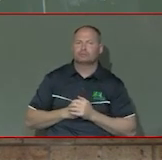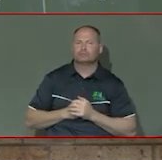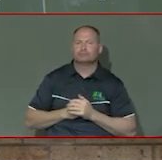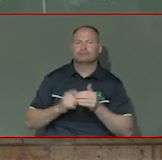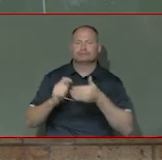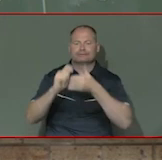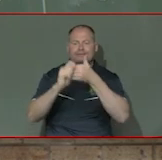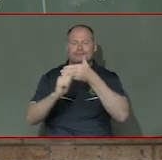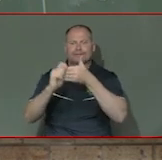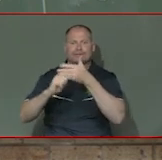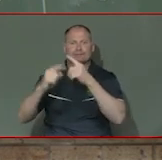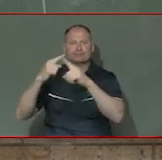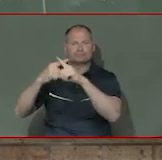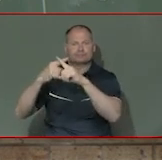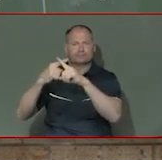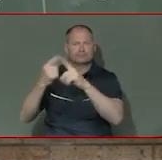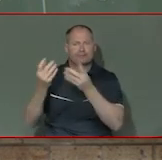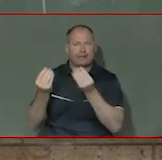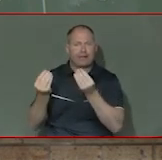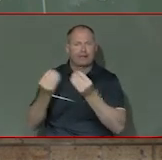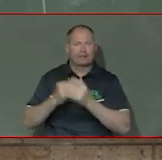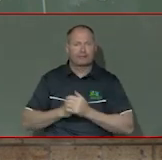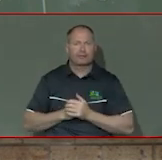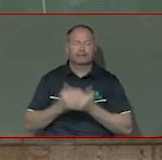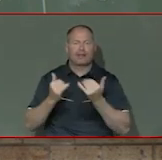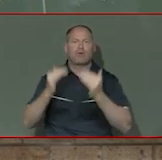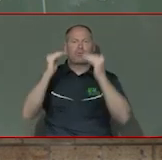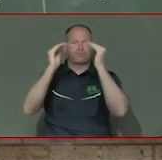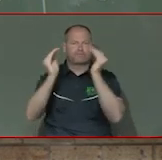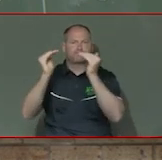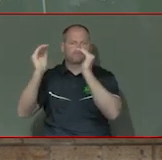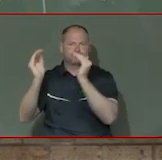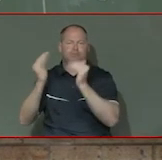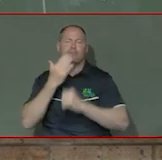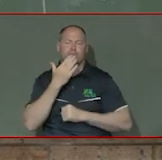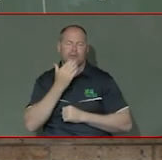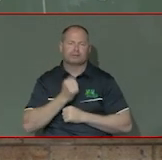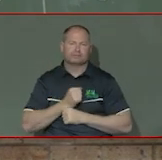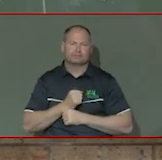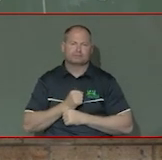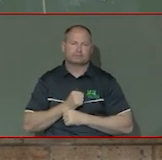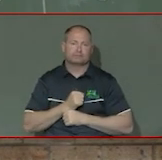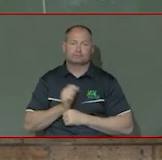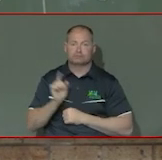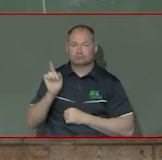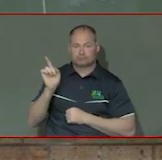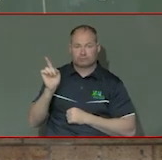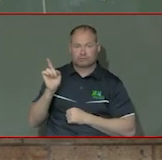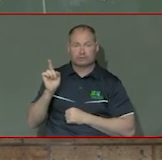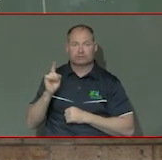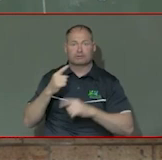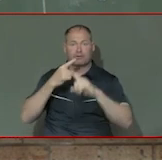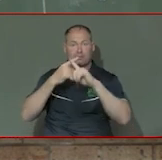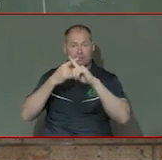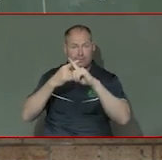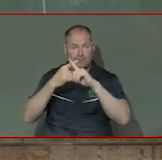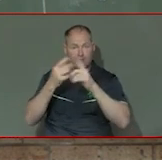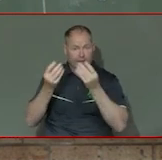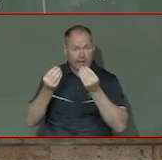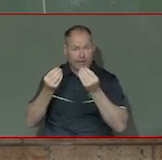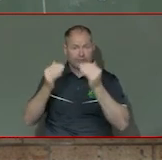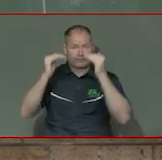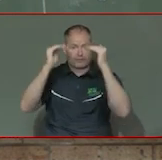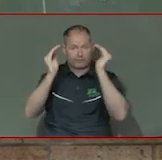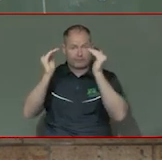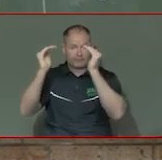terms, then I want you to put it in brackets. For example, 90 degrees plus x is found in the second quadrant. Sign